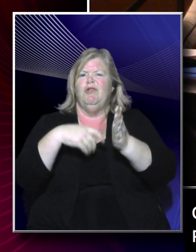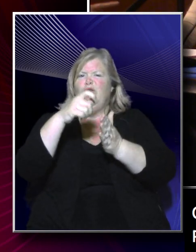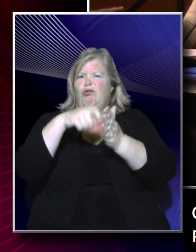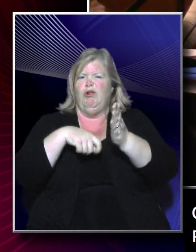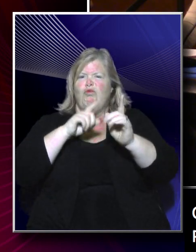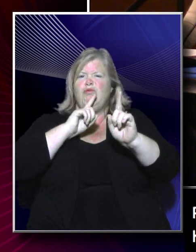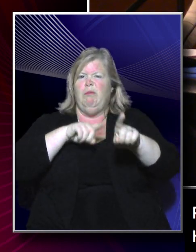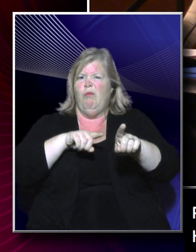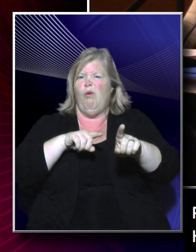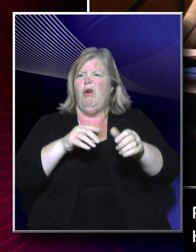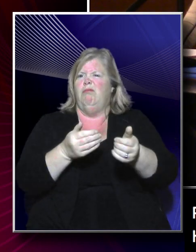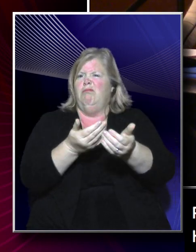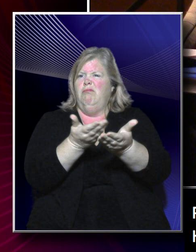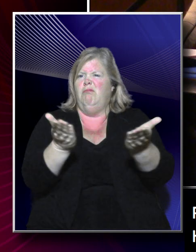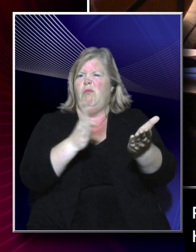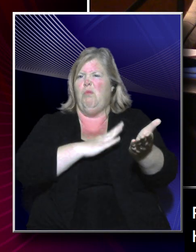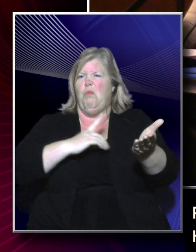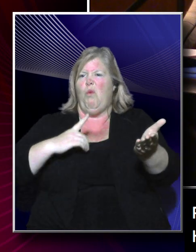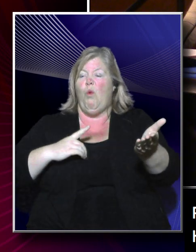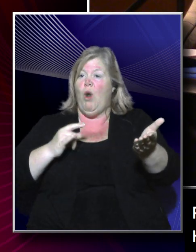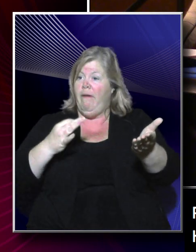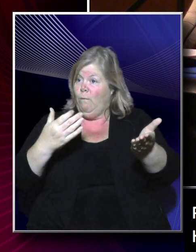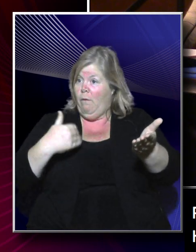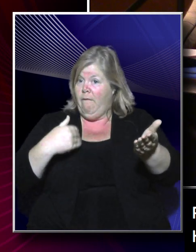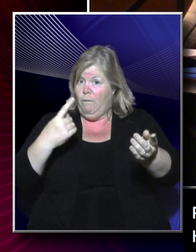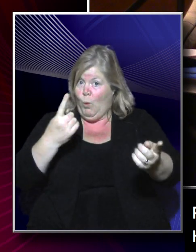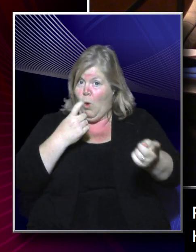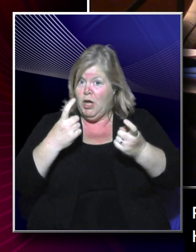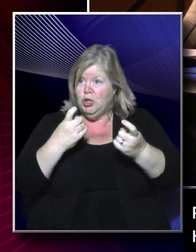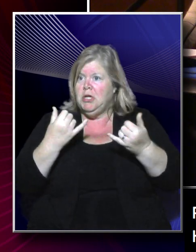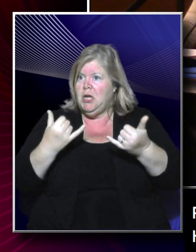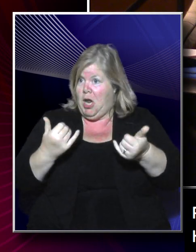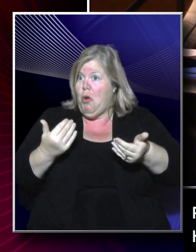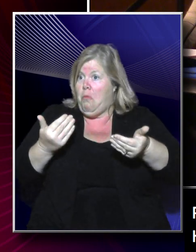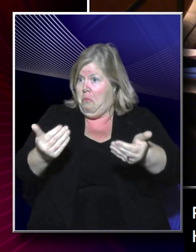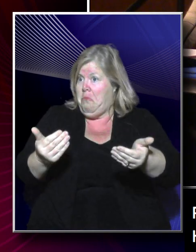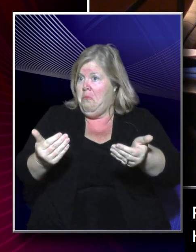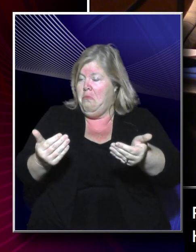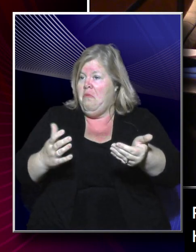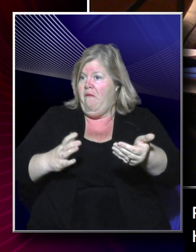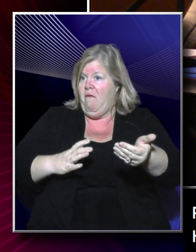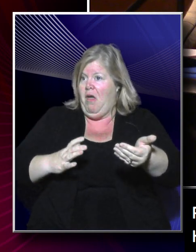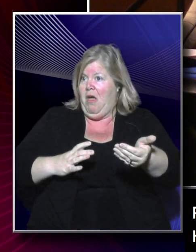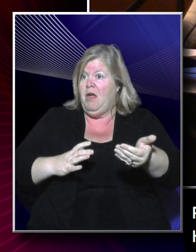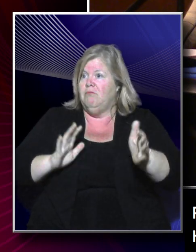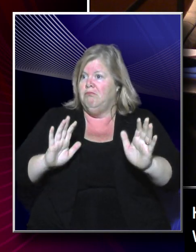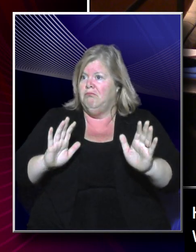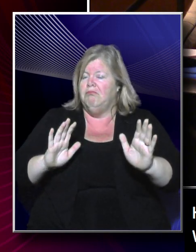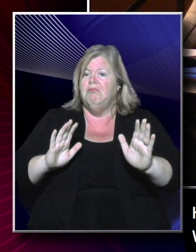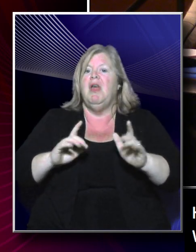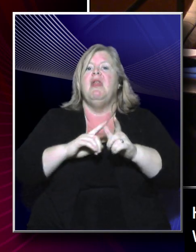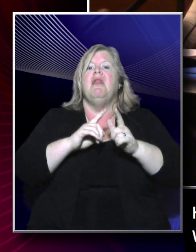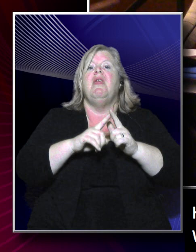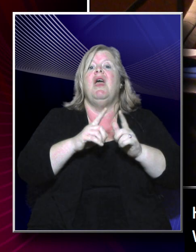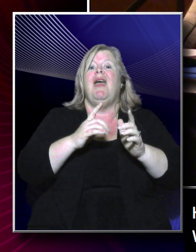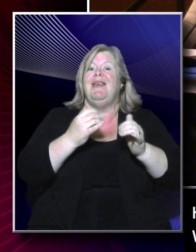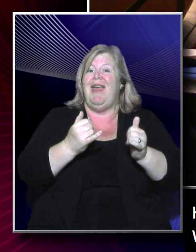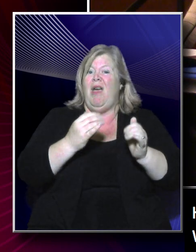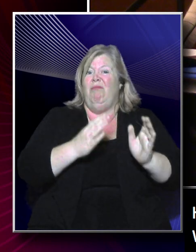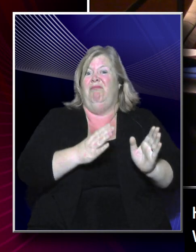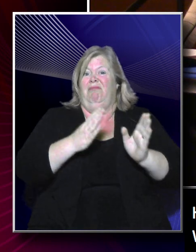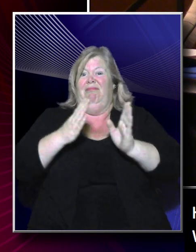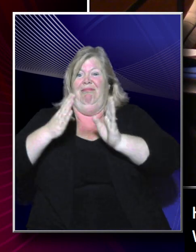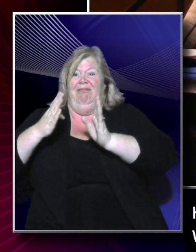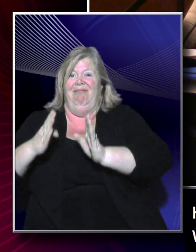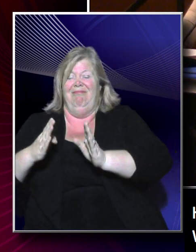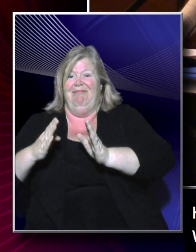have questions, now would be the time to ask. And then we'll move to the Assistant Superintendent verbal